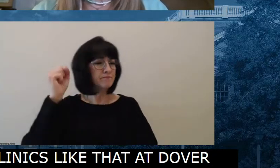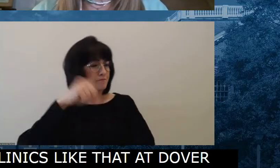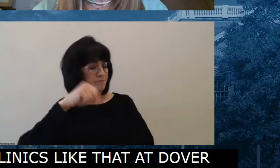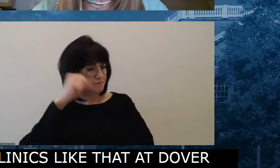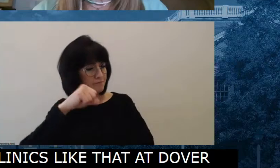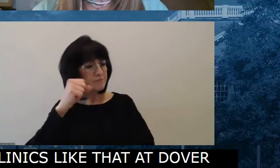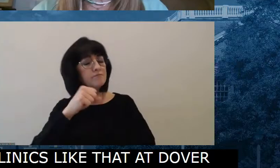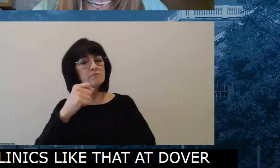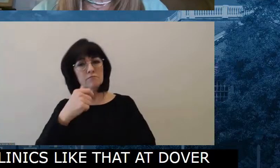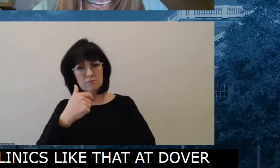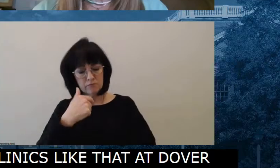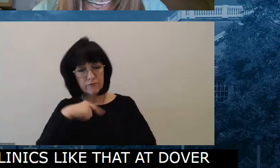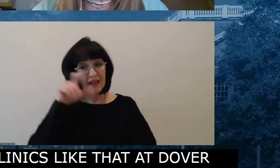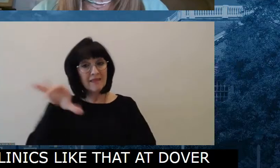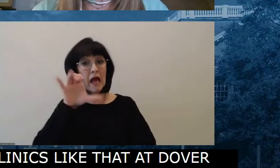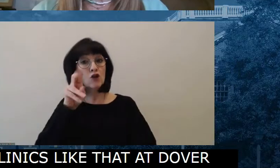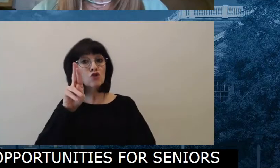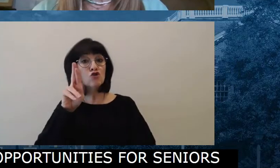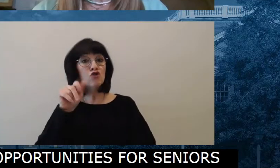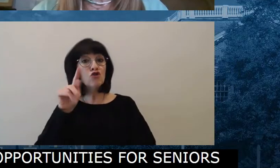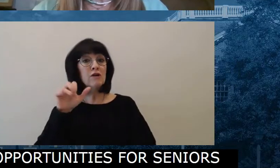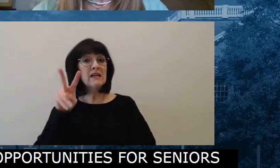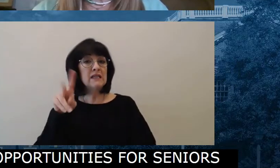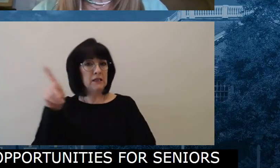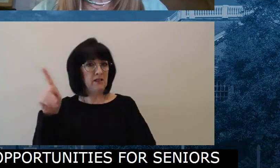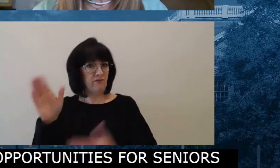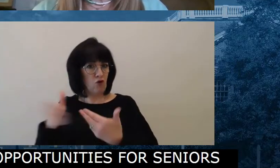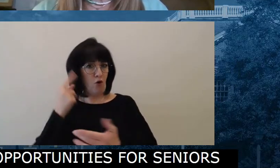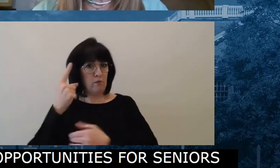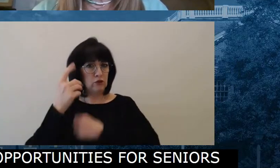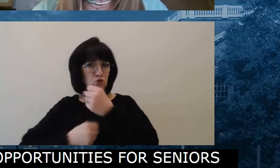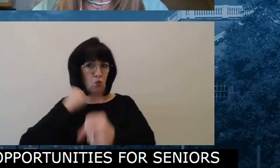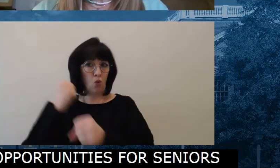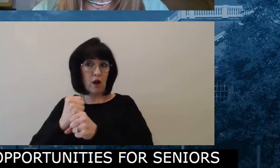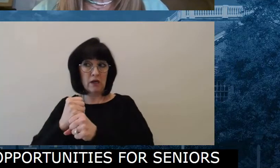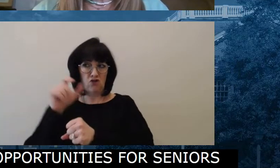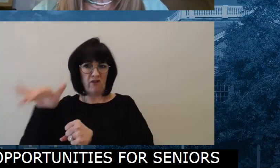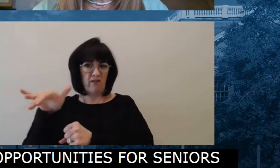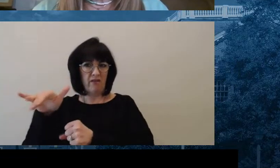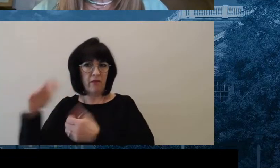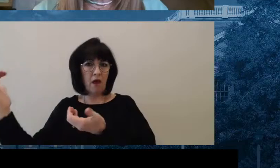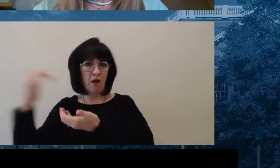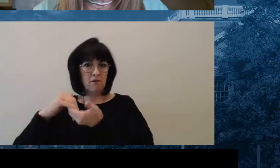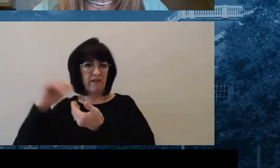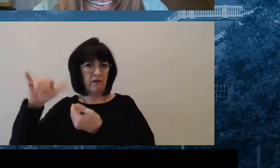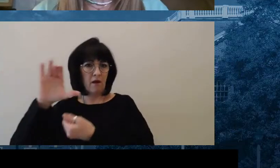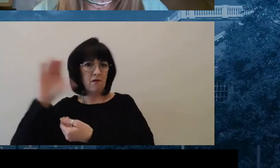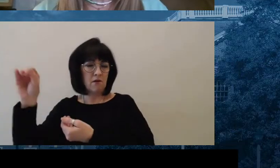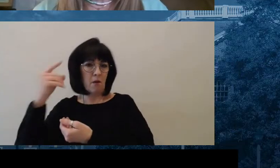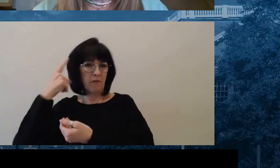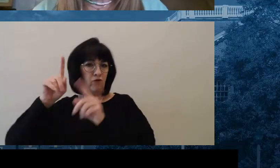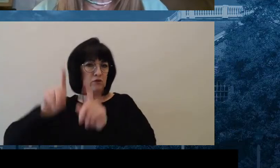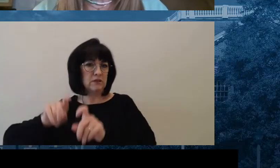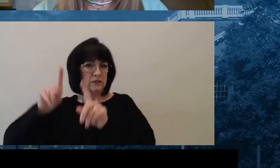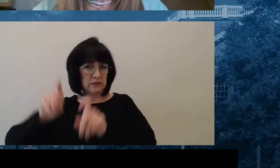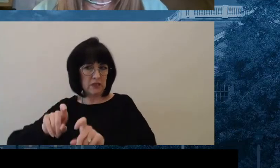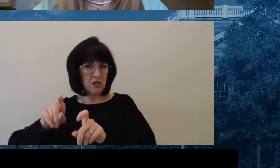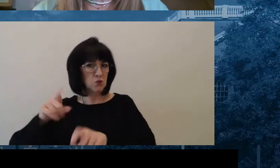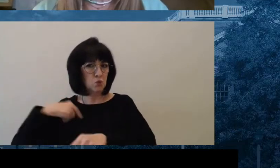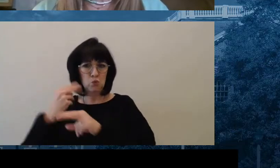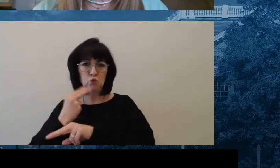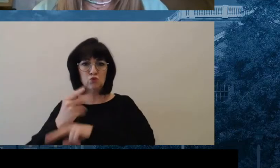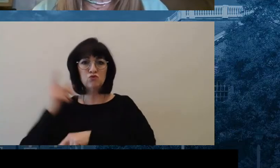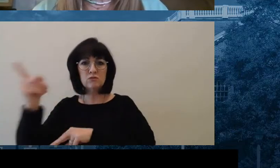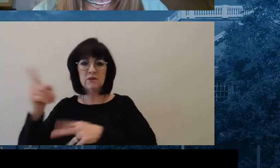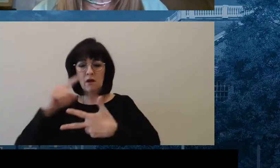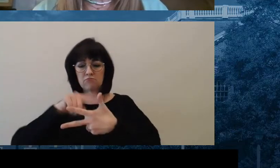Care to the partner we've been working on now for almost a year with testing, we've utilized them in all 3 counties for vaccination events